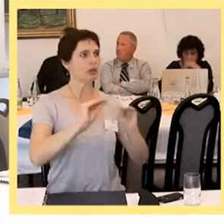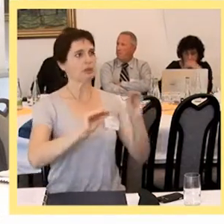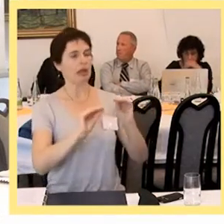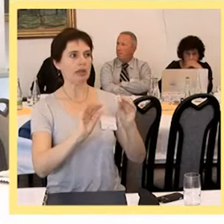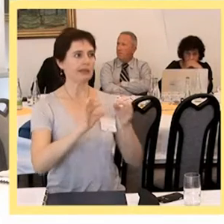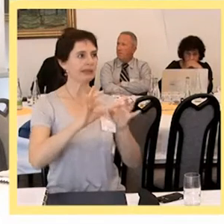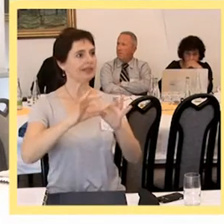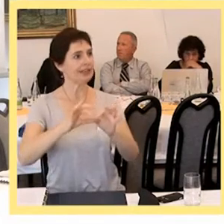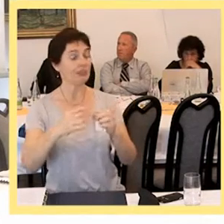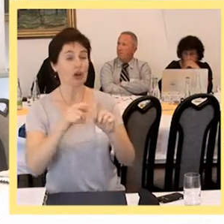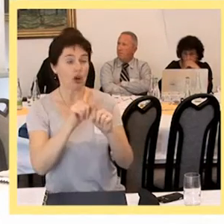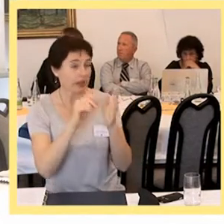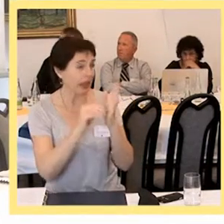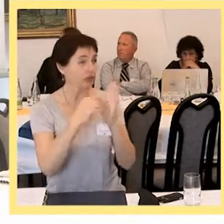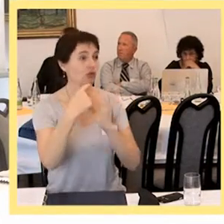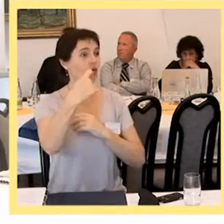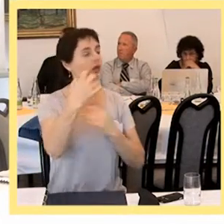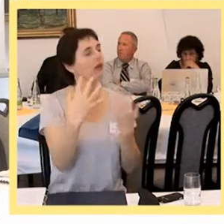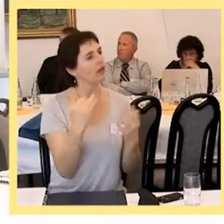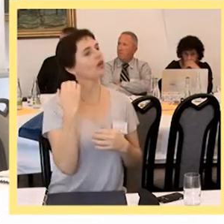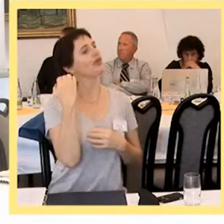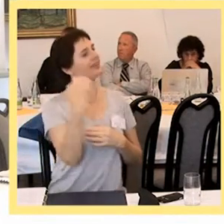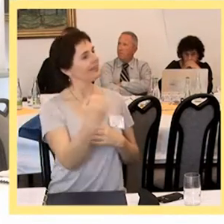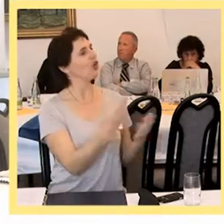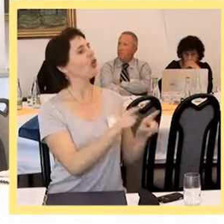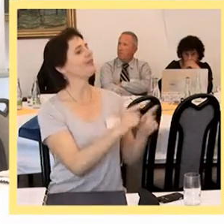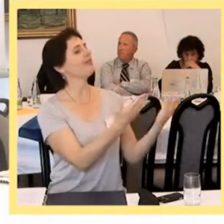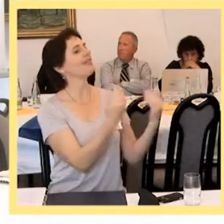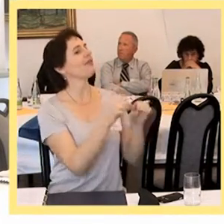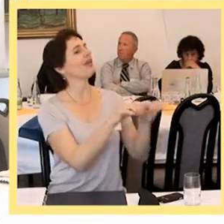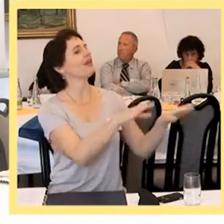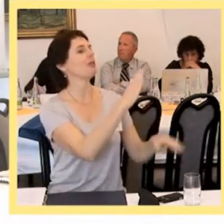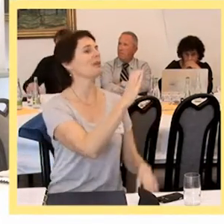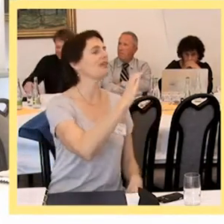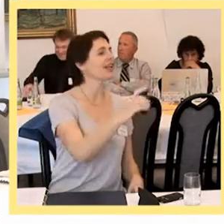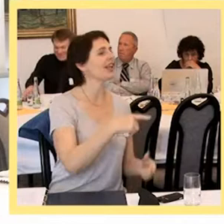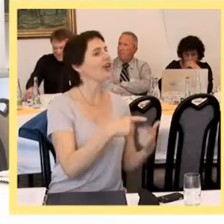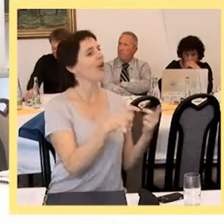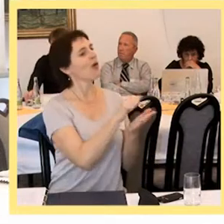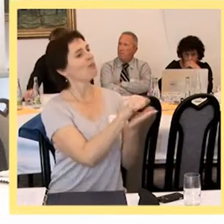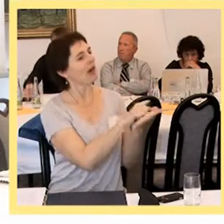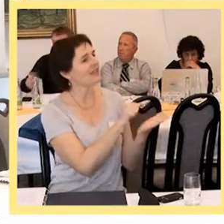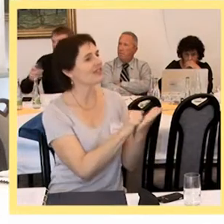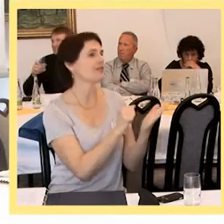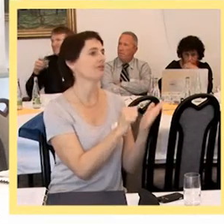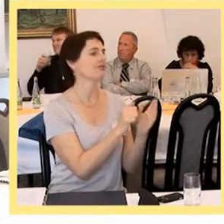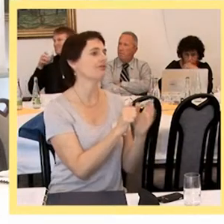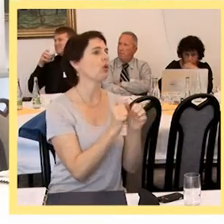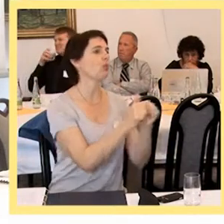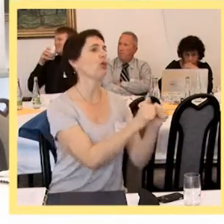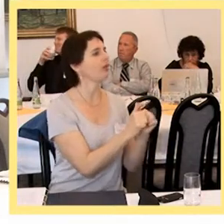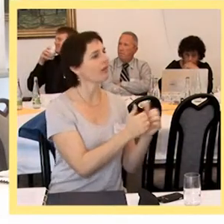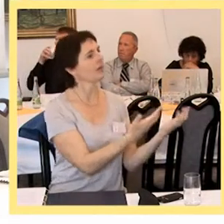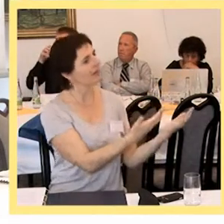more challenging, we had members of the broadcast media present. So the BBC and the Press Association were present as well to film